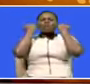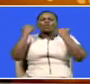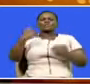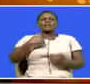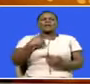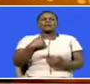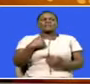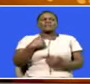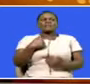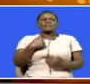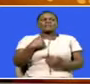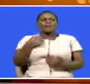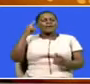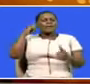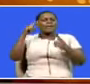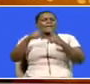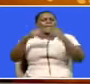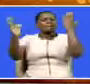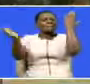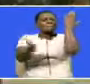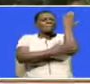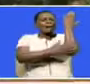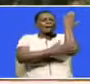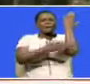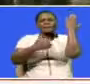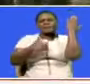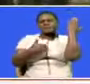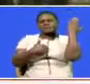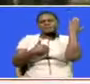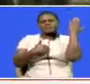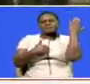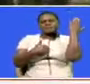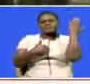kwamba yalikuwa na nia mbaya.